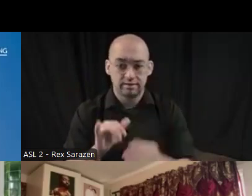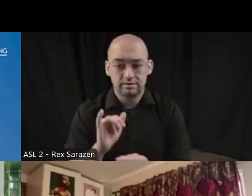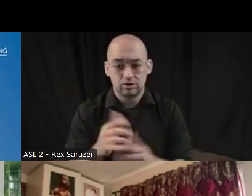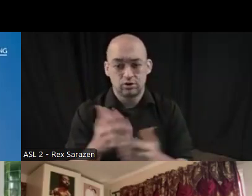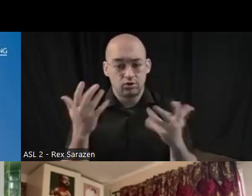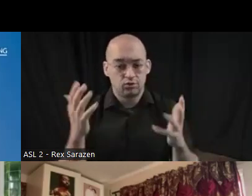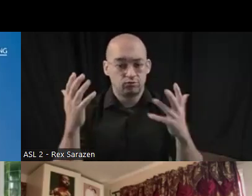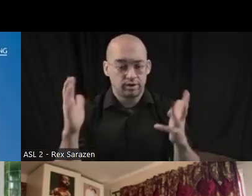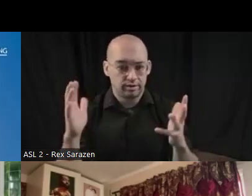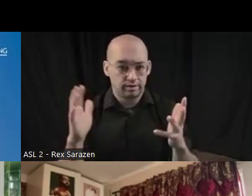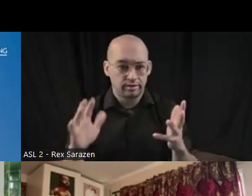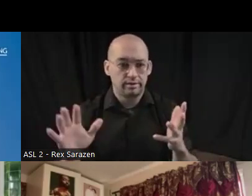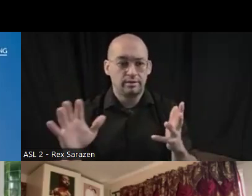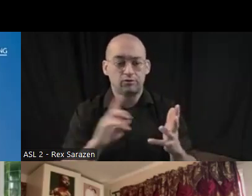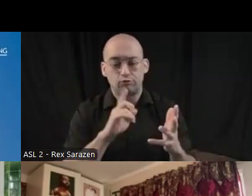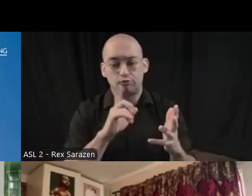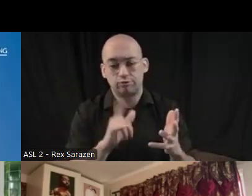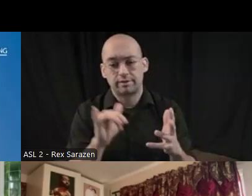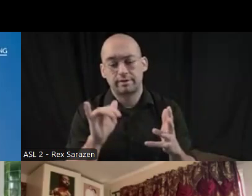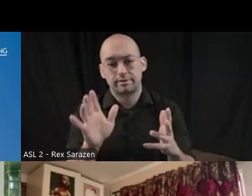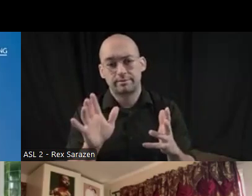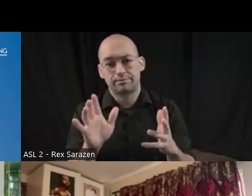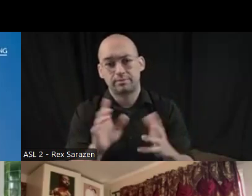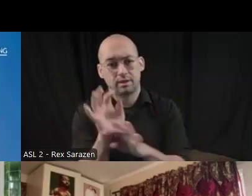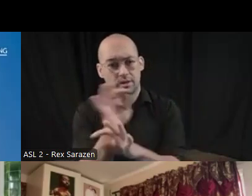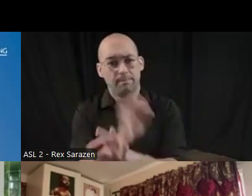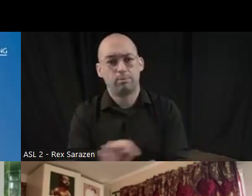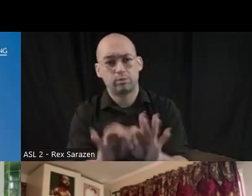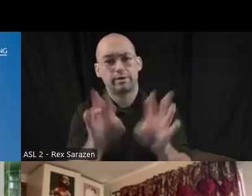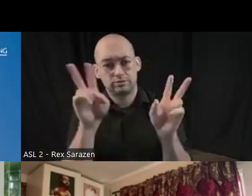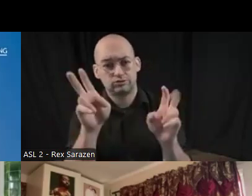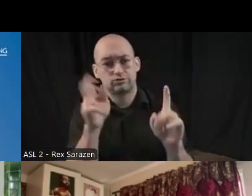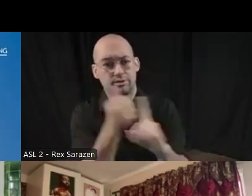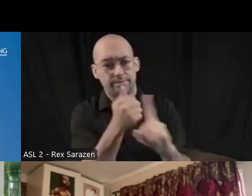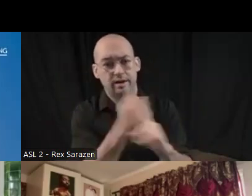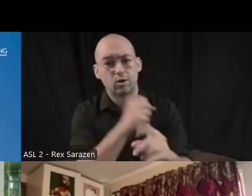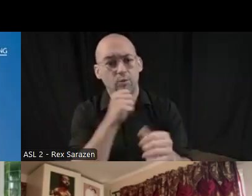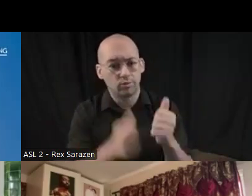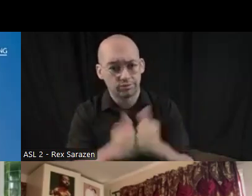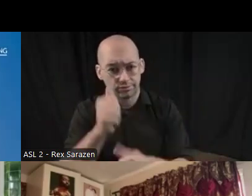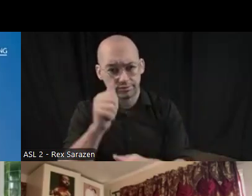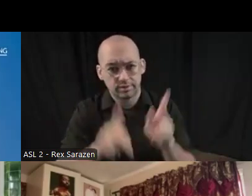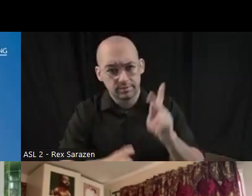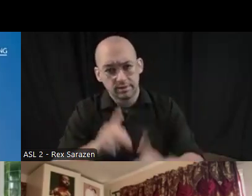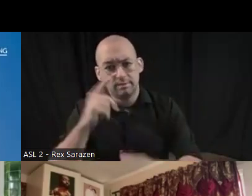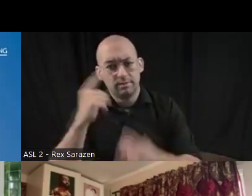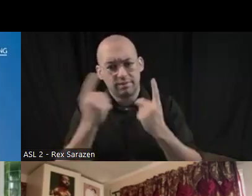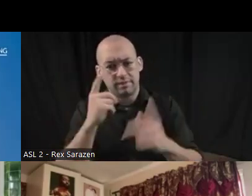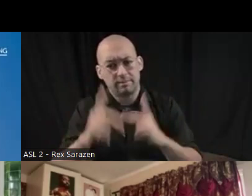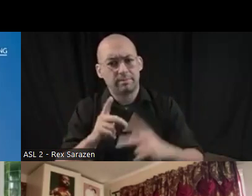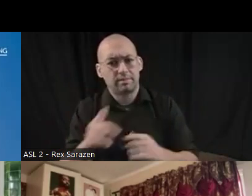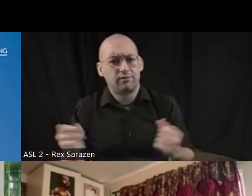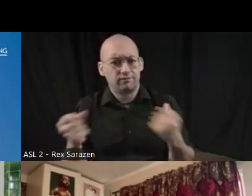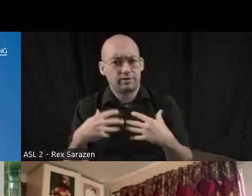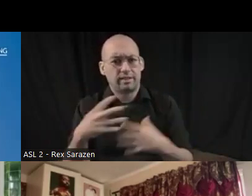already a really, really critical issue impacting older adults. But when you think about people who are afraid to leave their house,